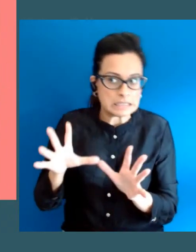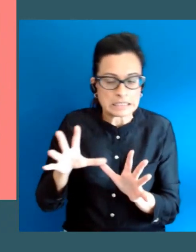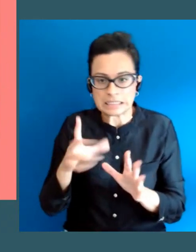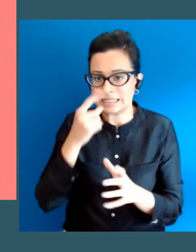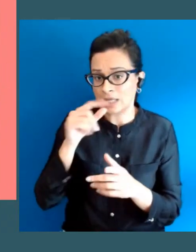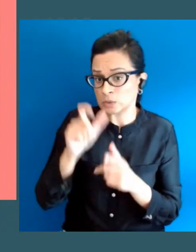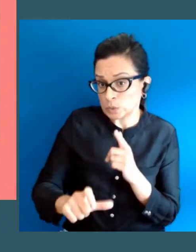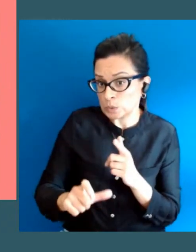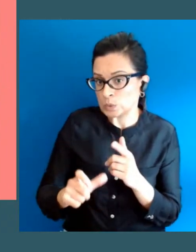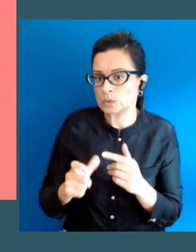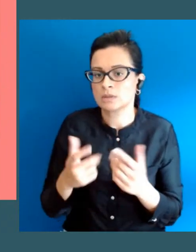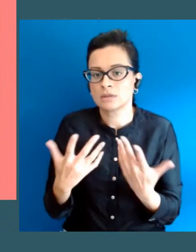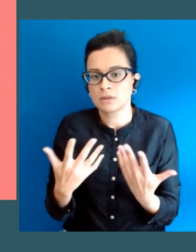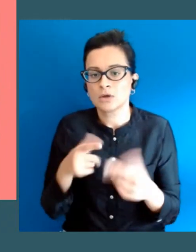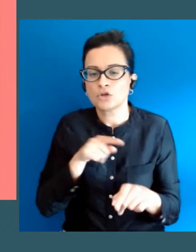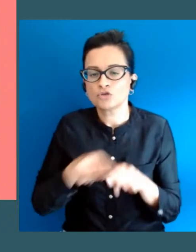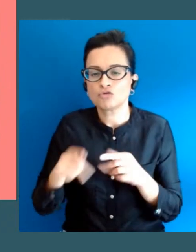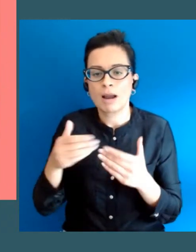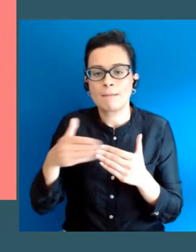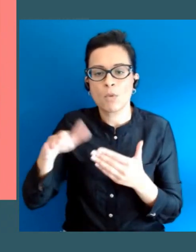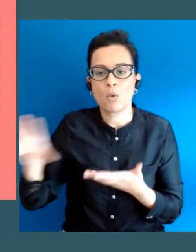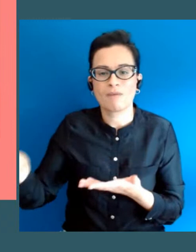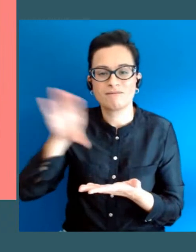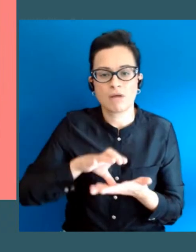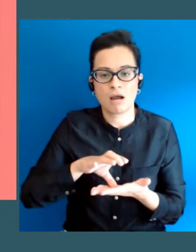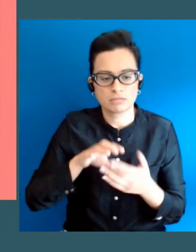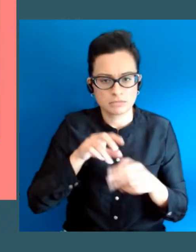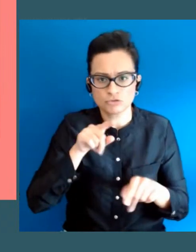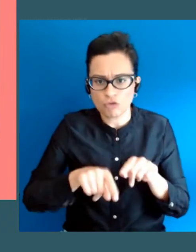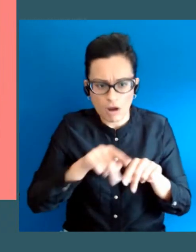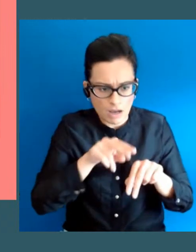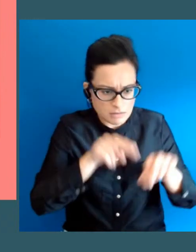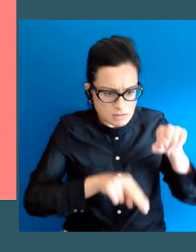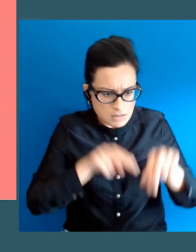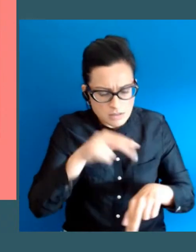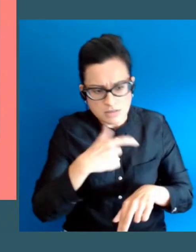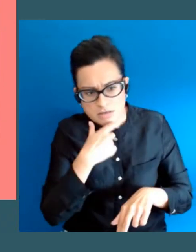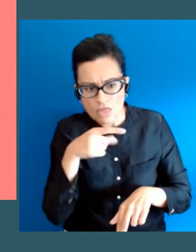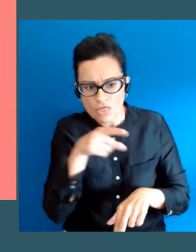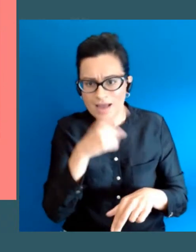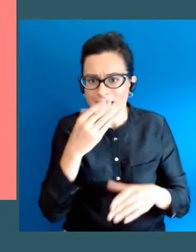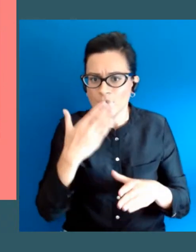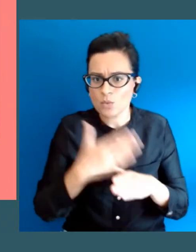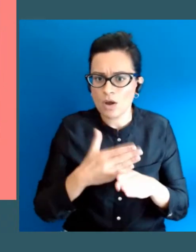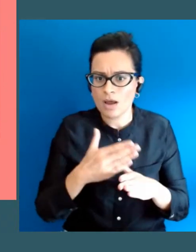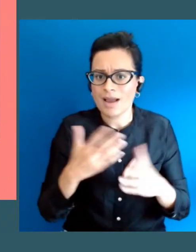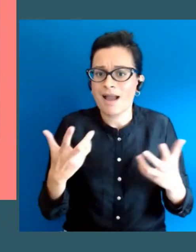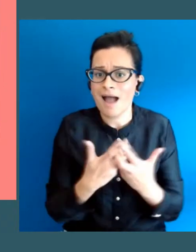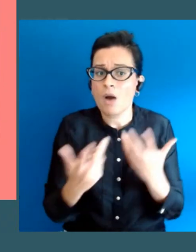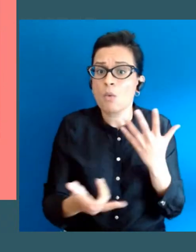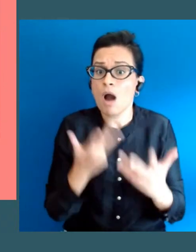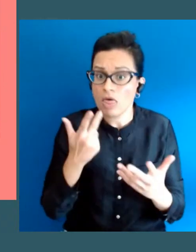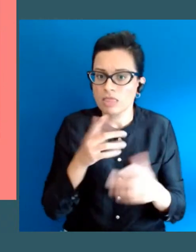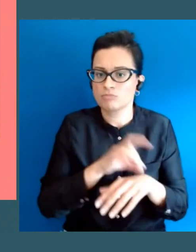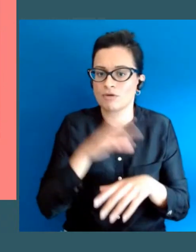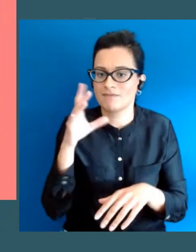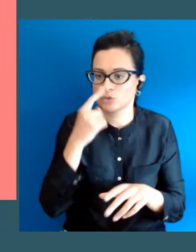looking to get some more funding to evaluate whether allied health professionals can in fact deliver